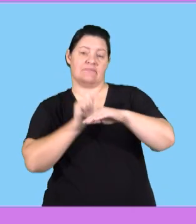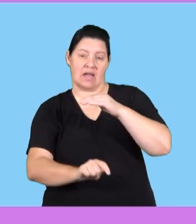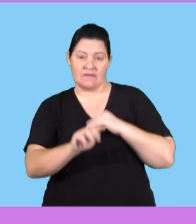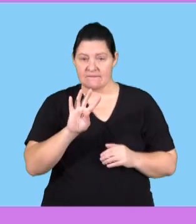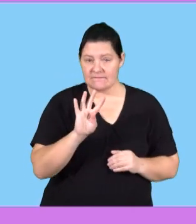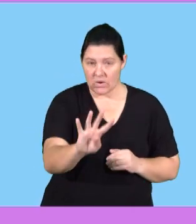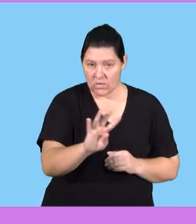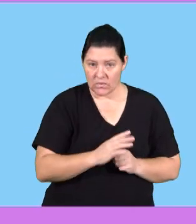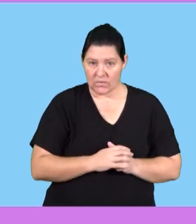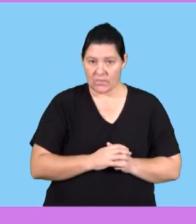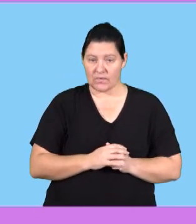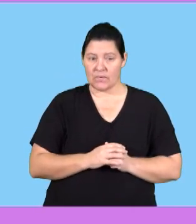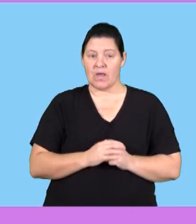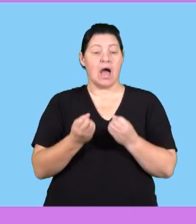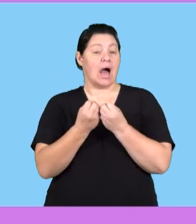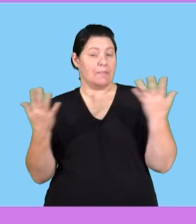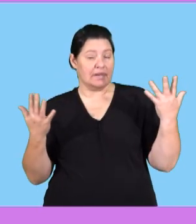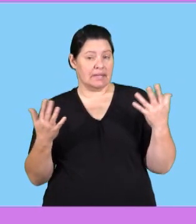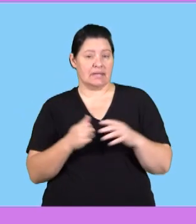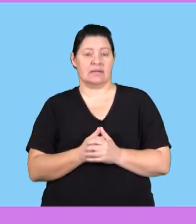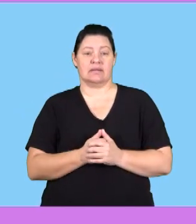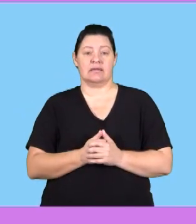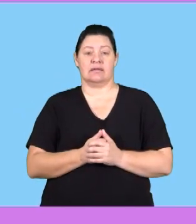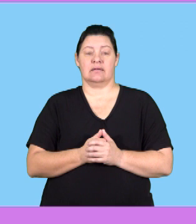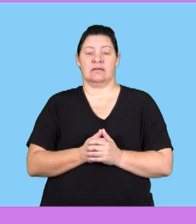386 divided by 4,